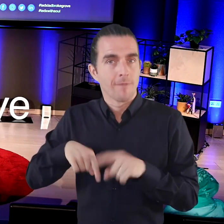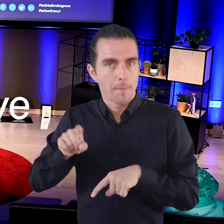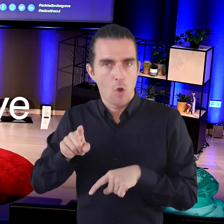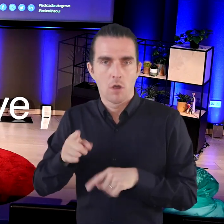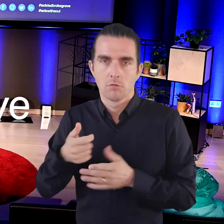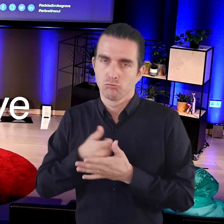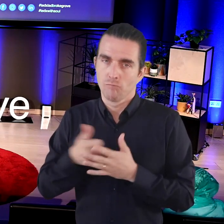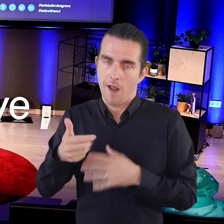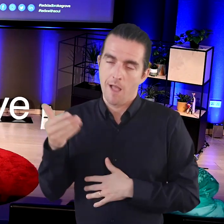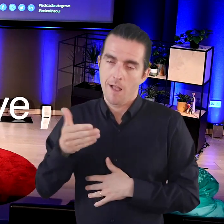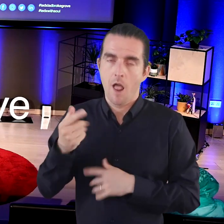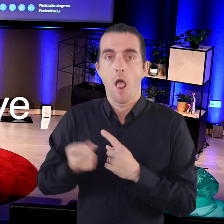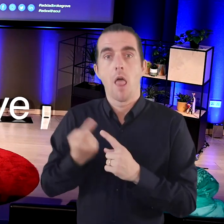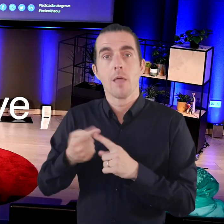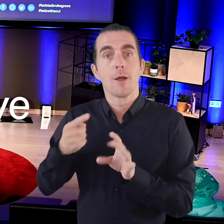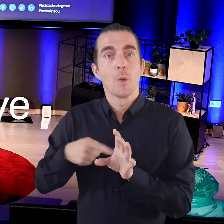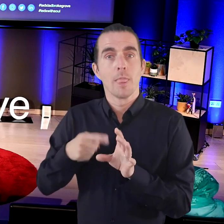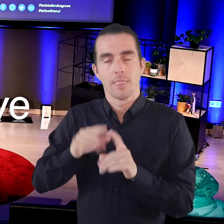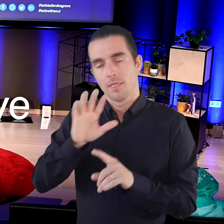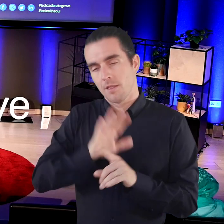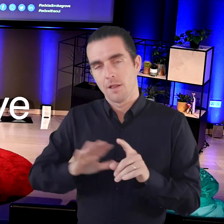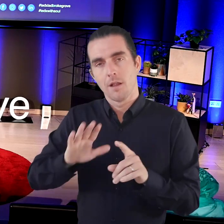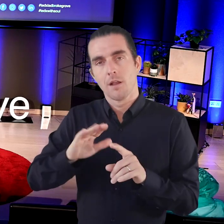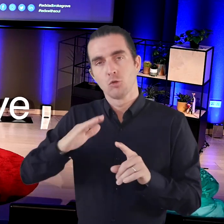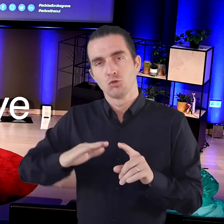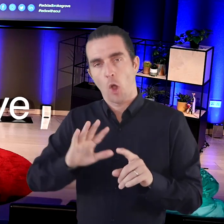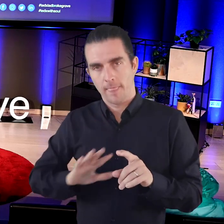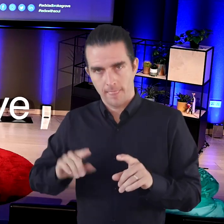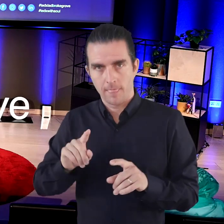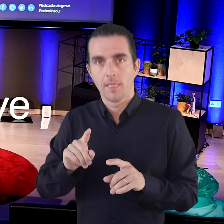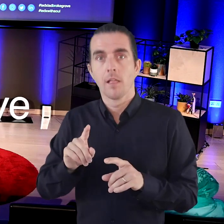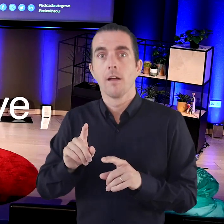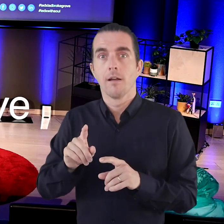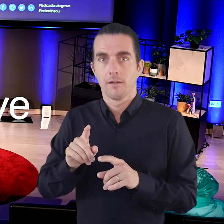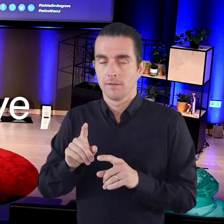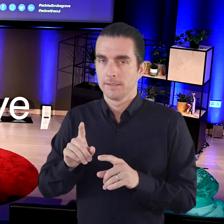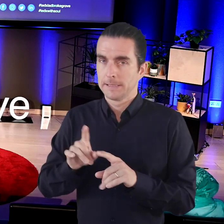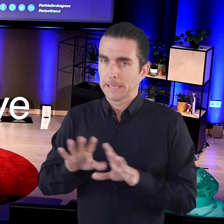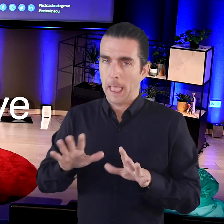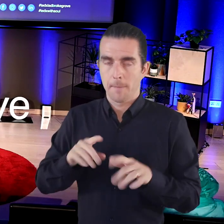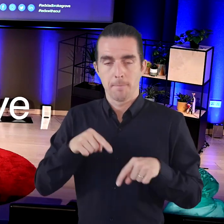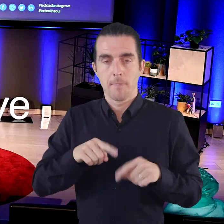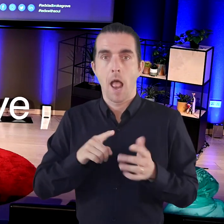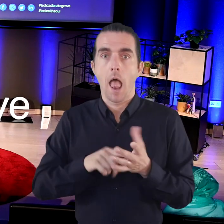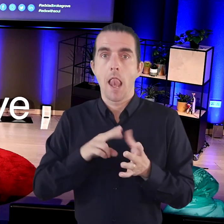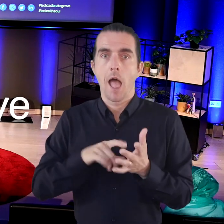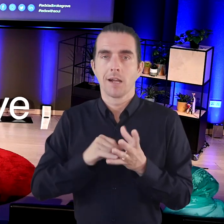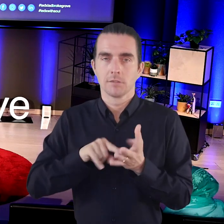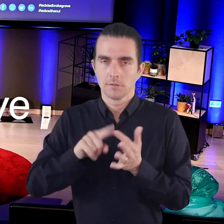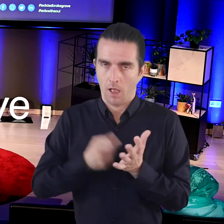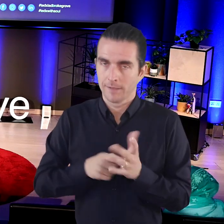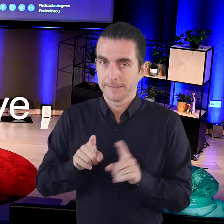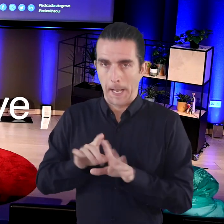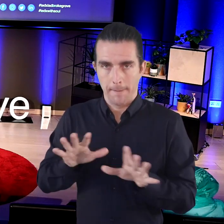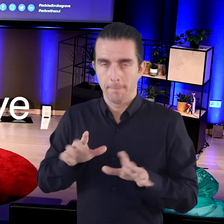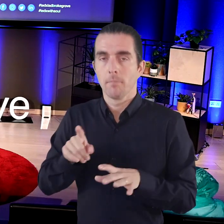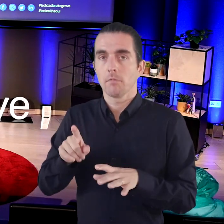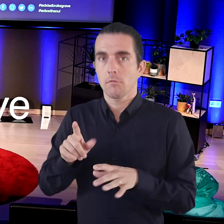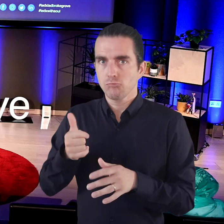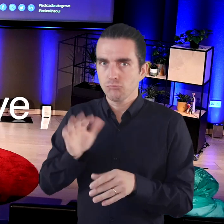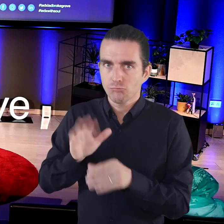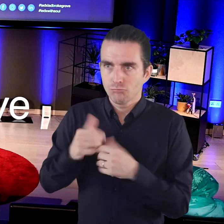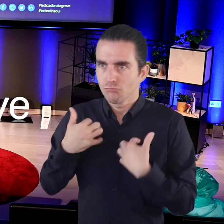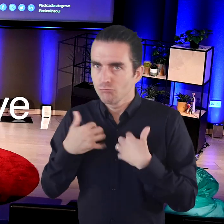borough. Set up very much like Lancaster, it gave him a space to create and shape his interests.